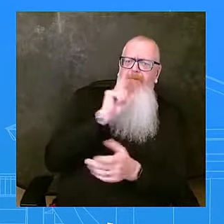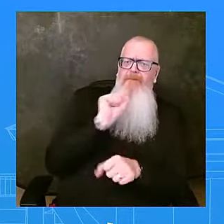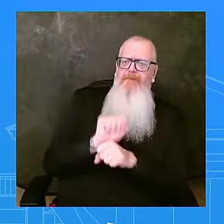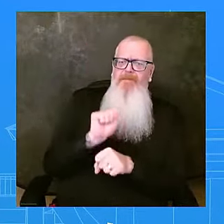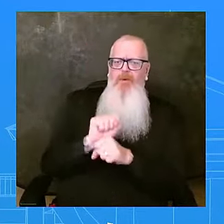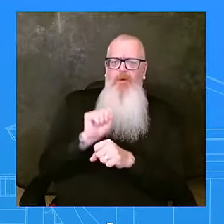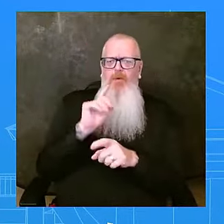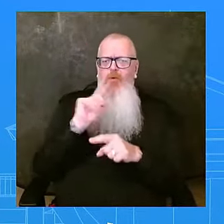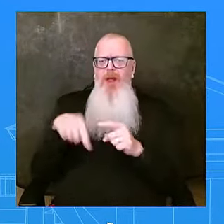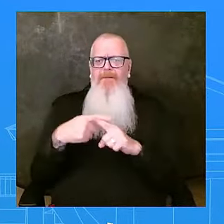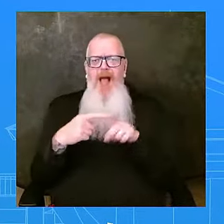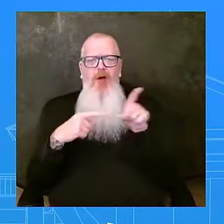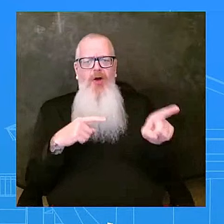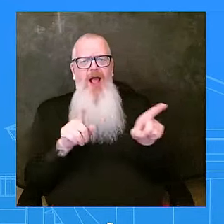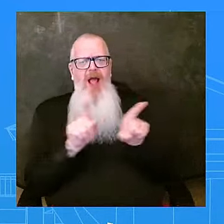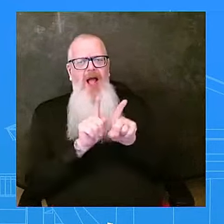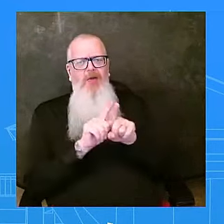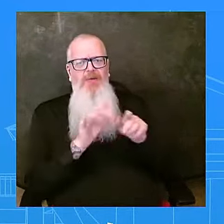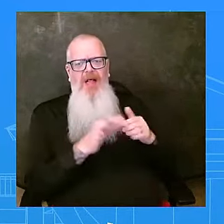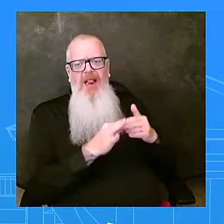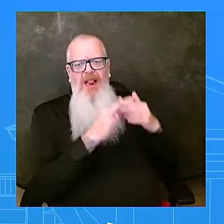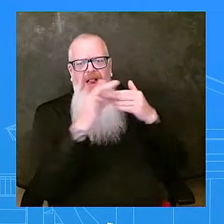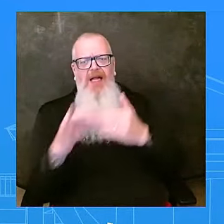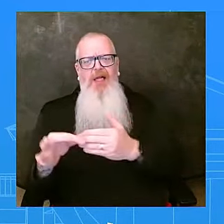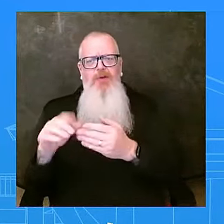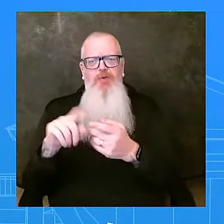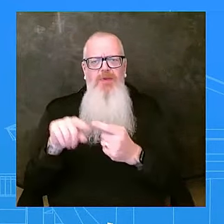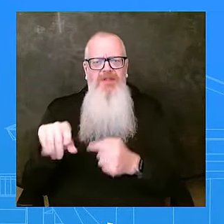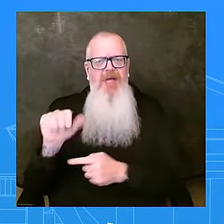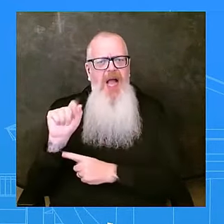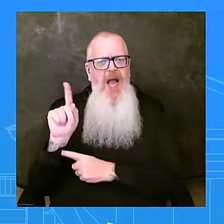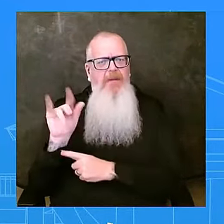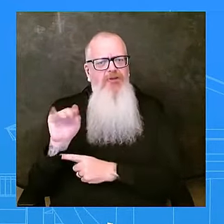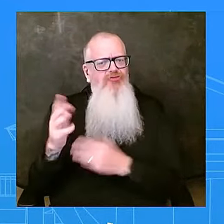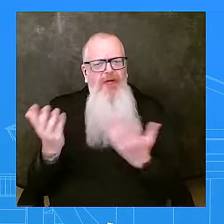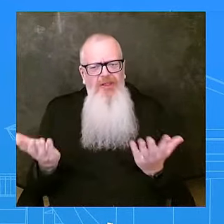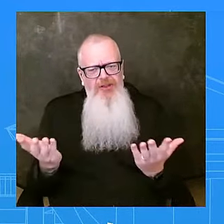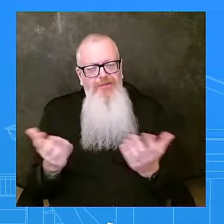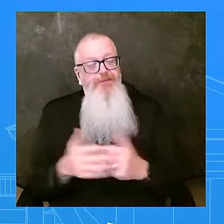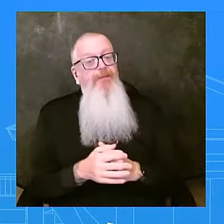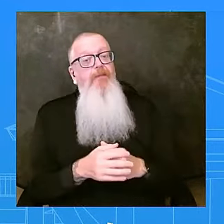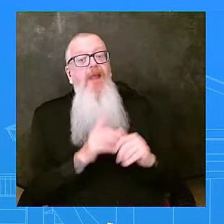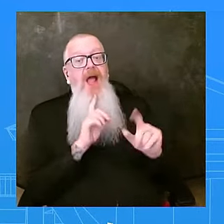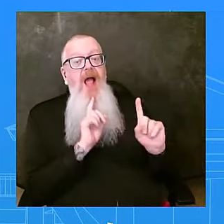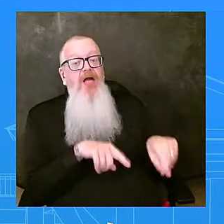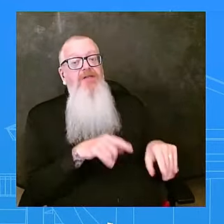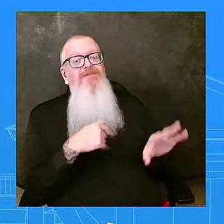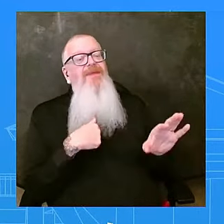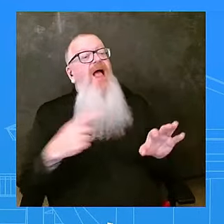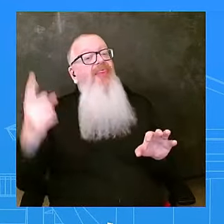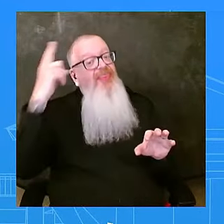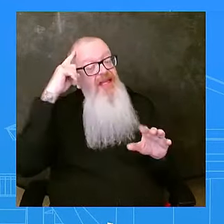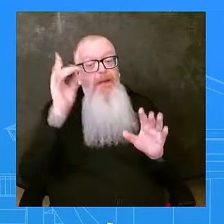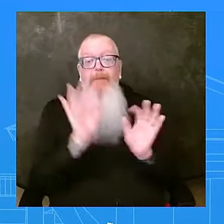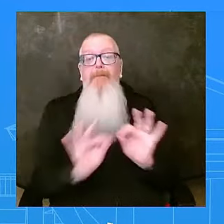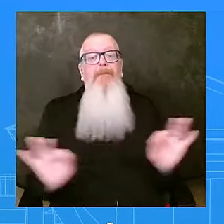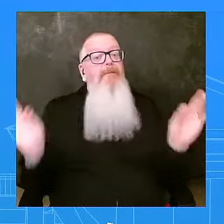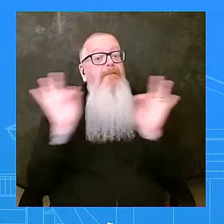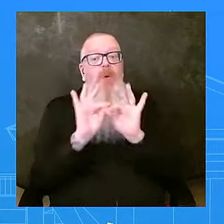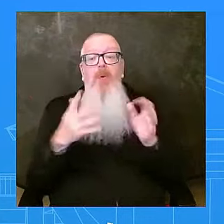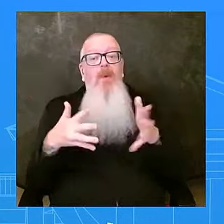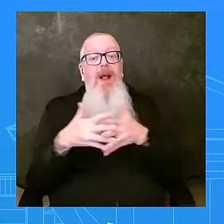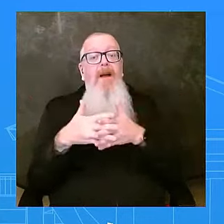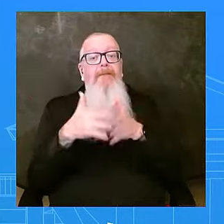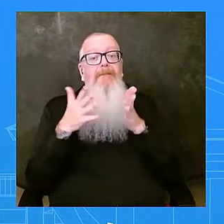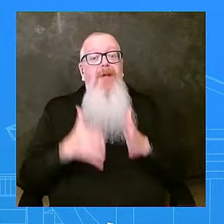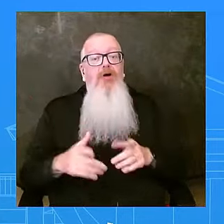accomplishments? Look, I think it is important for Americans to know that the vice president has played